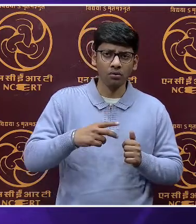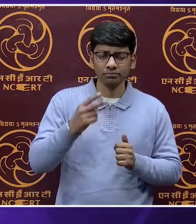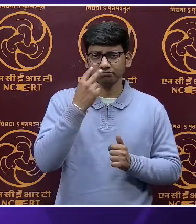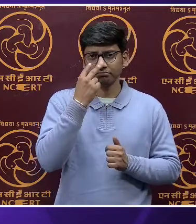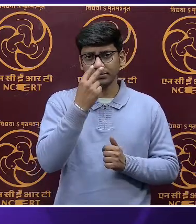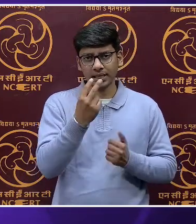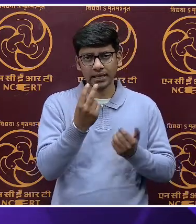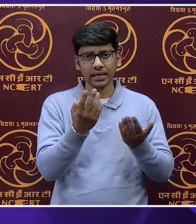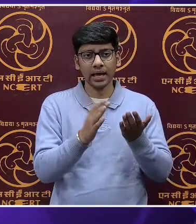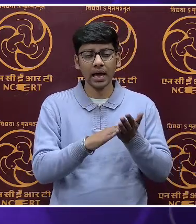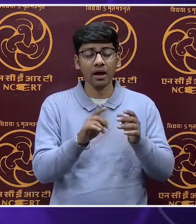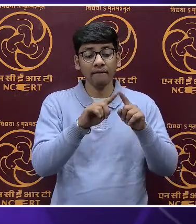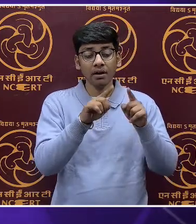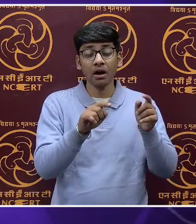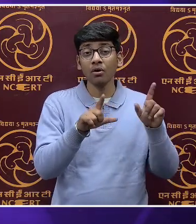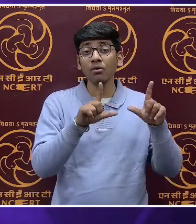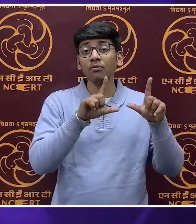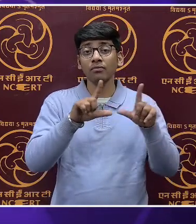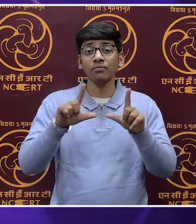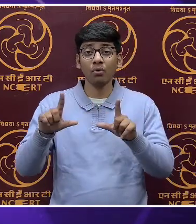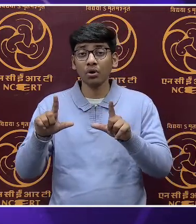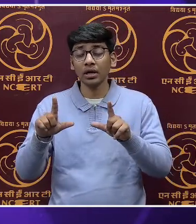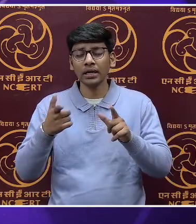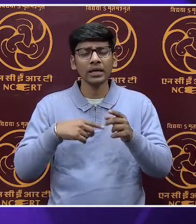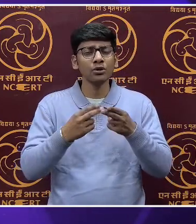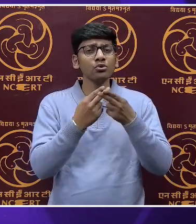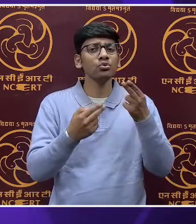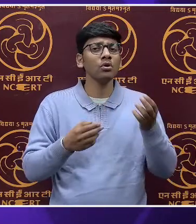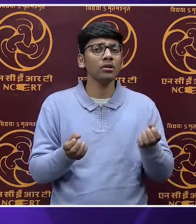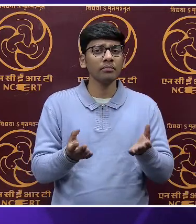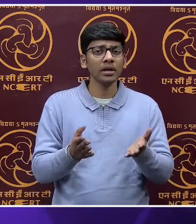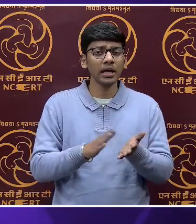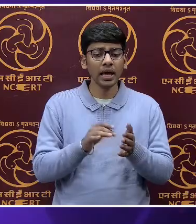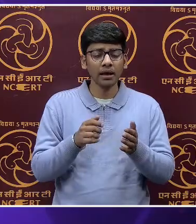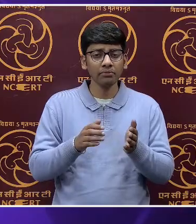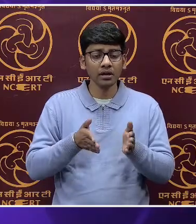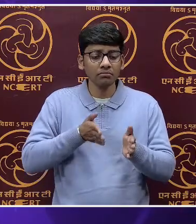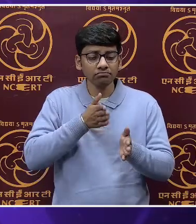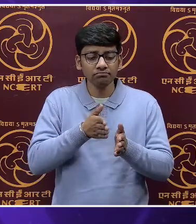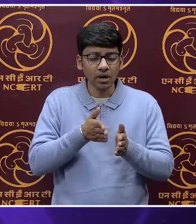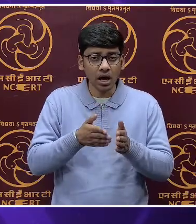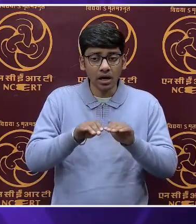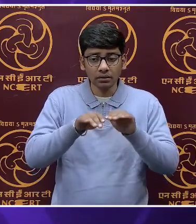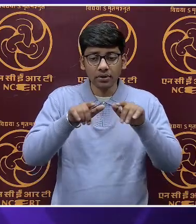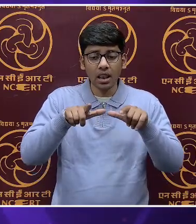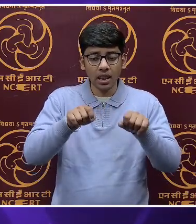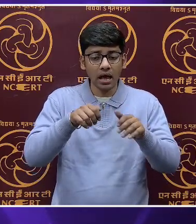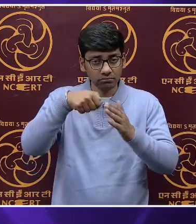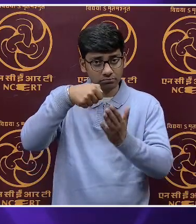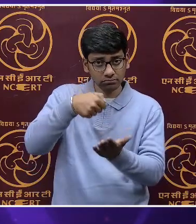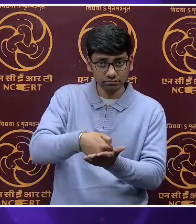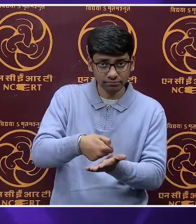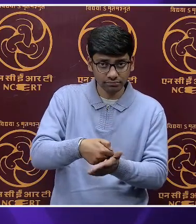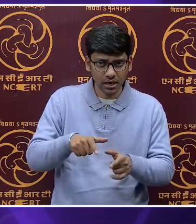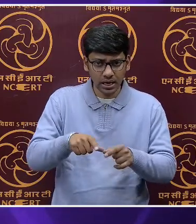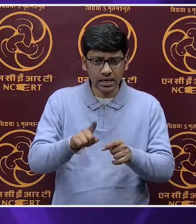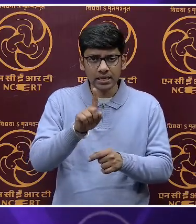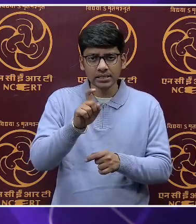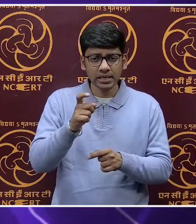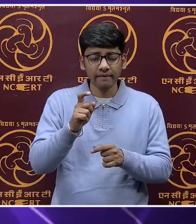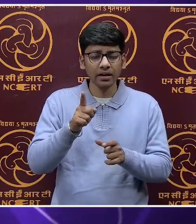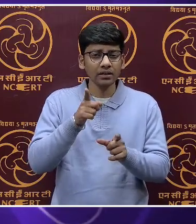picture of a train station. Yeah. So, the story begins at an underground train platform. Evelyn here is a 17-year-old